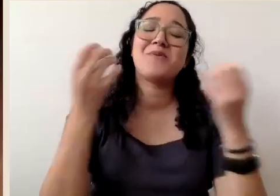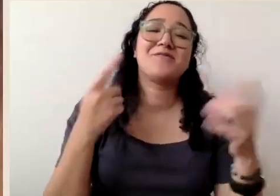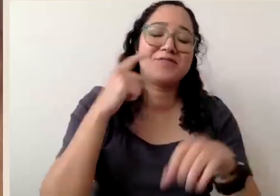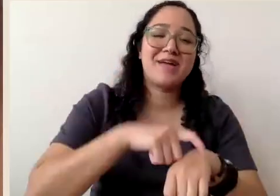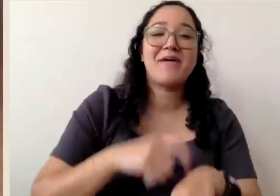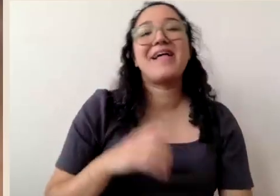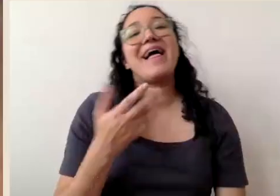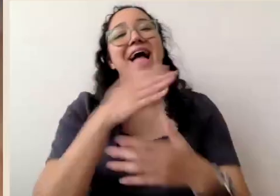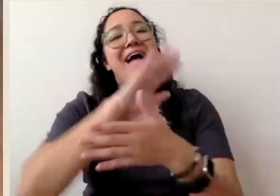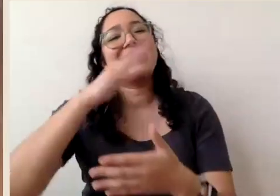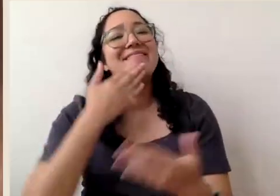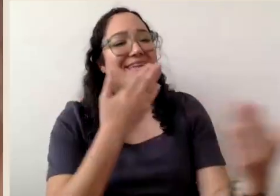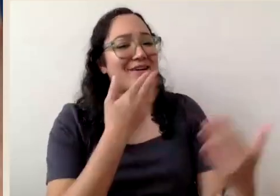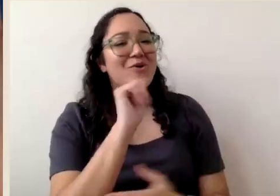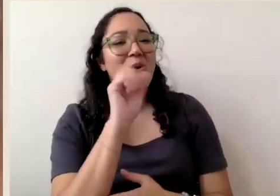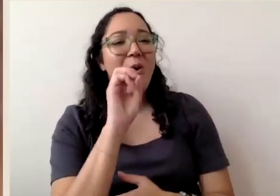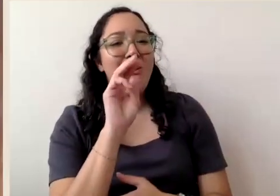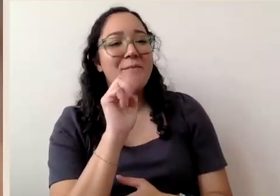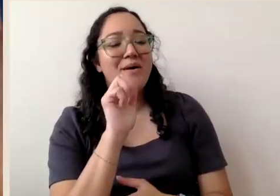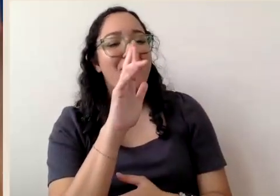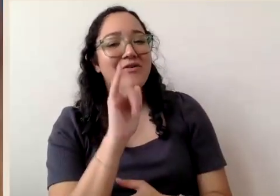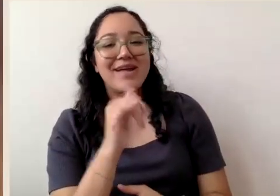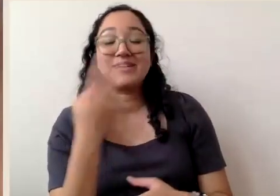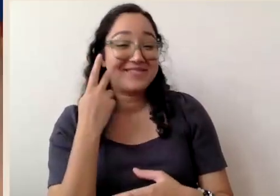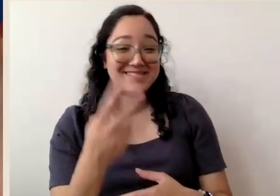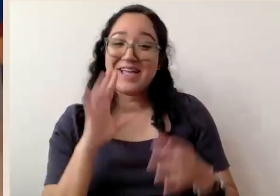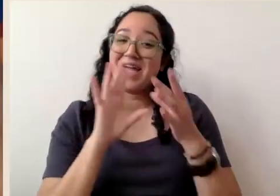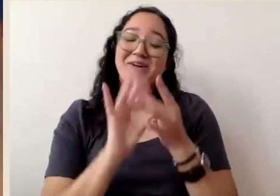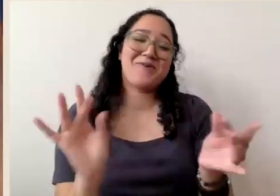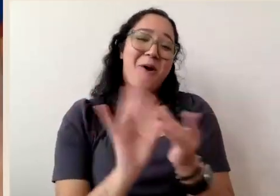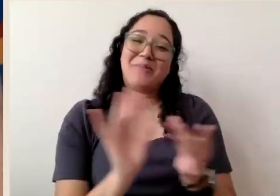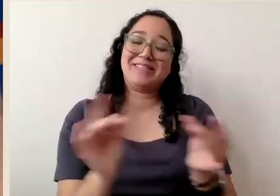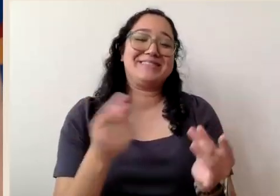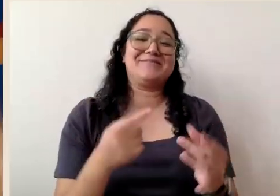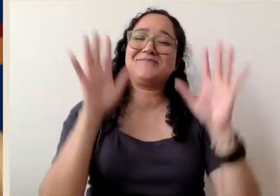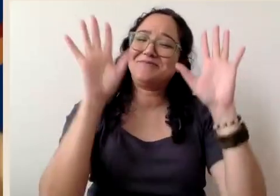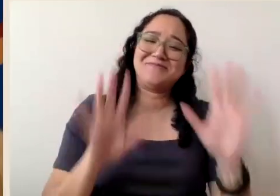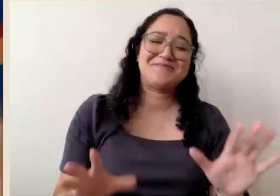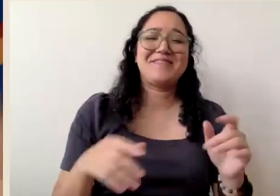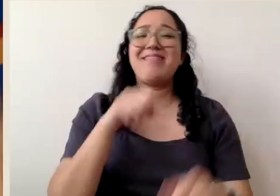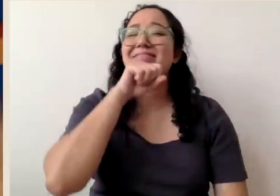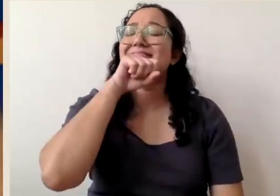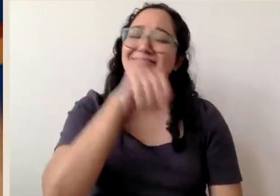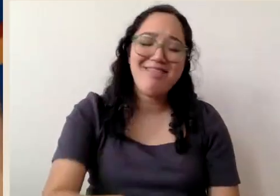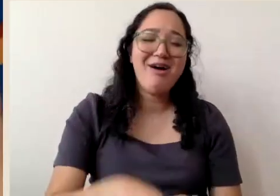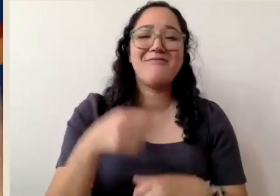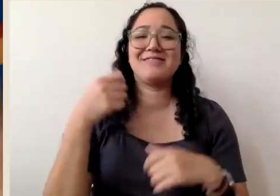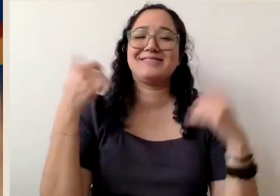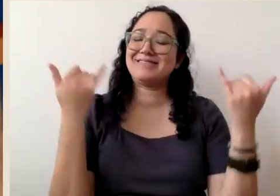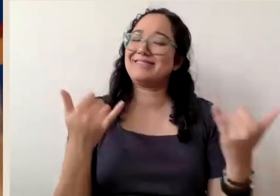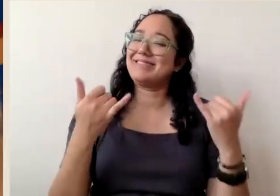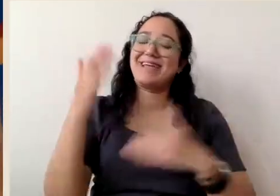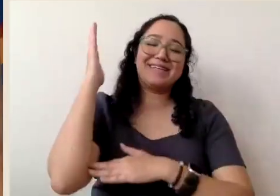Everyone, thank you so much, Omari. As you see, all the comments are just fantastic. They have loved the webinar,